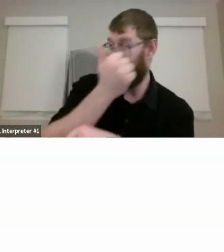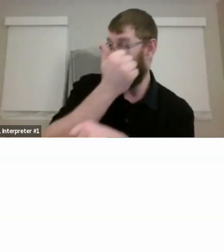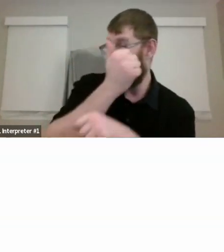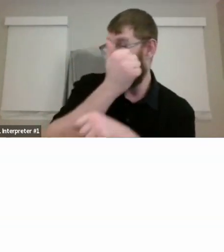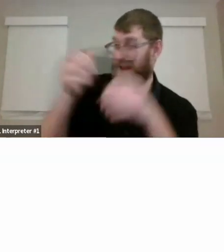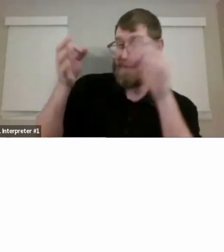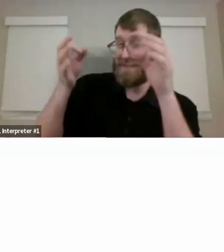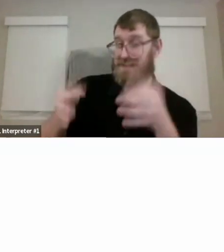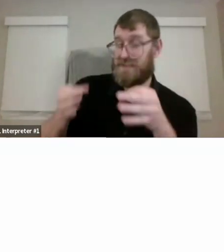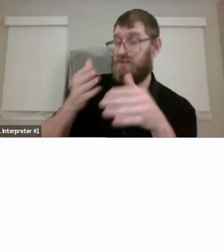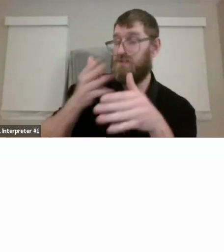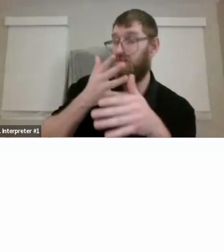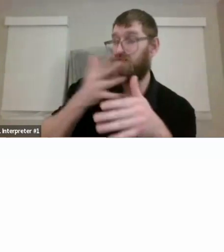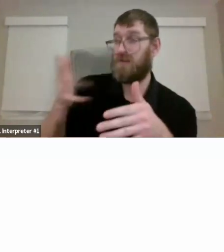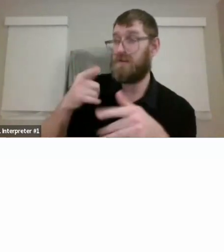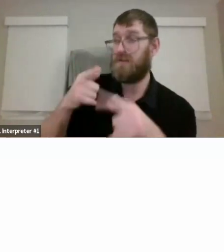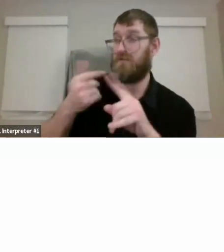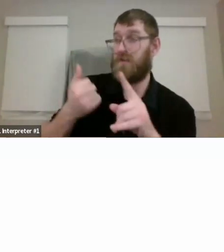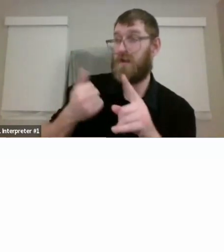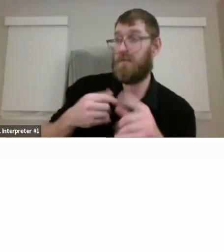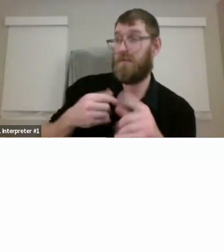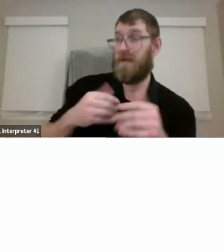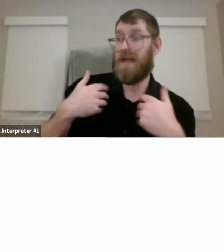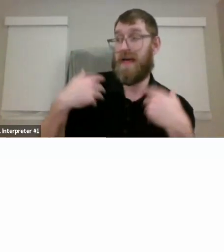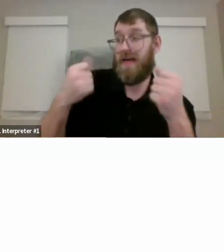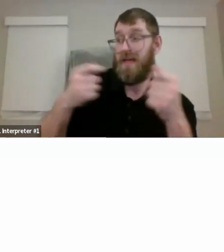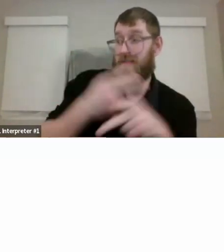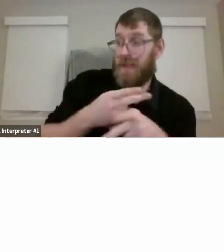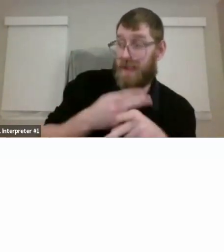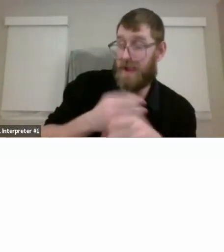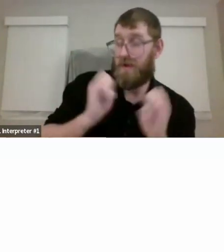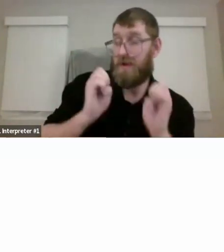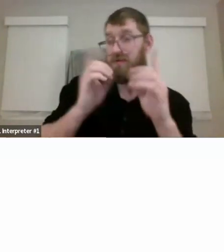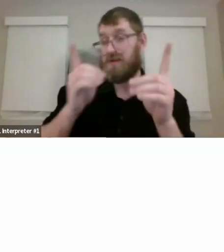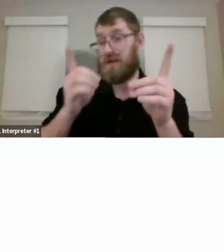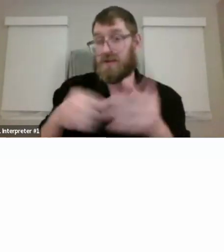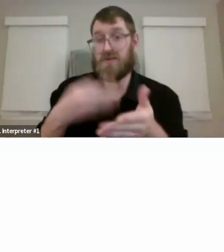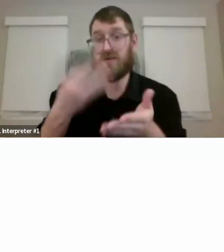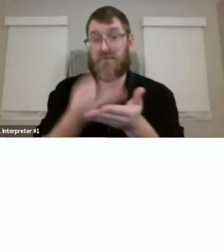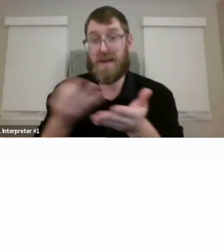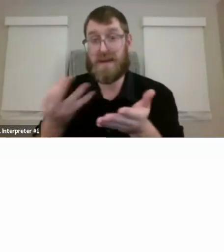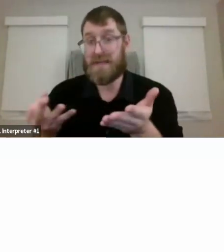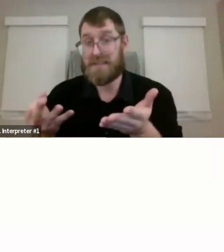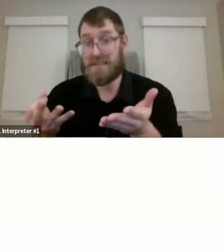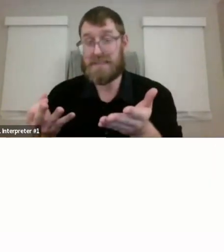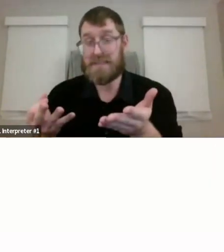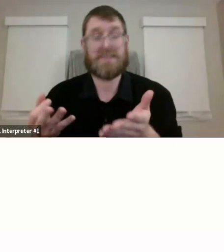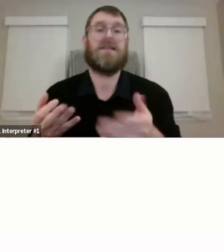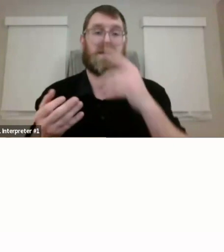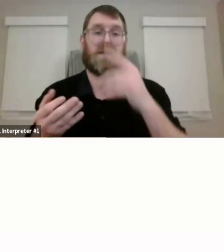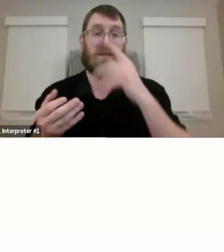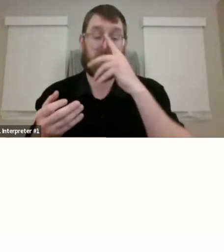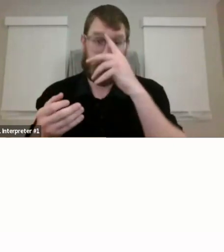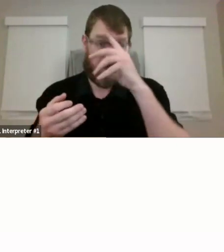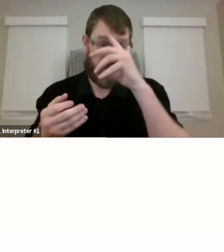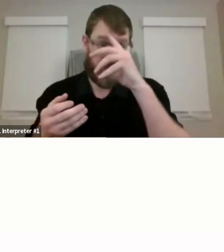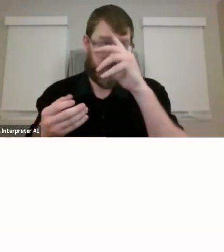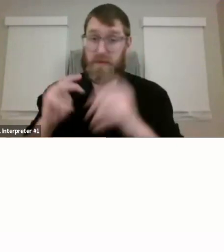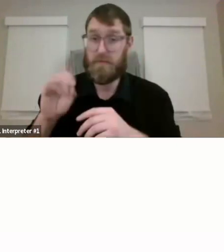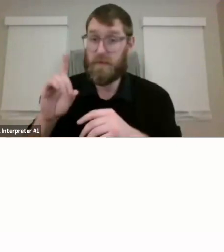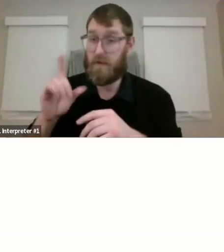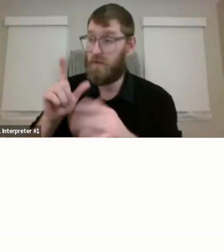from healthcare to finances to education. So it is the Maryland law